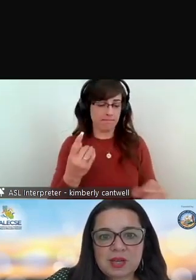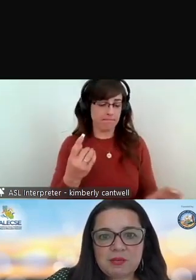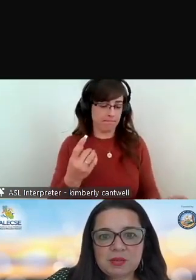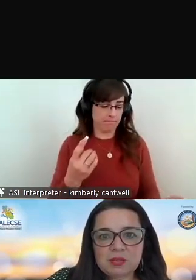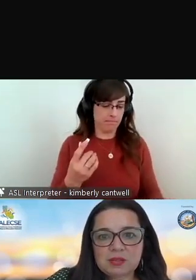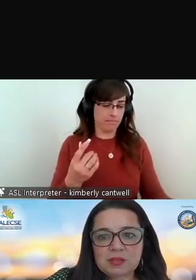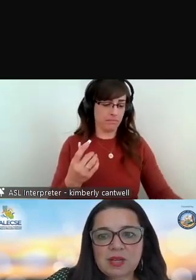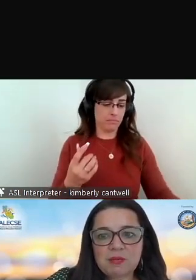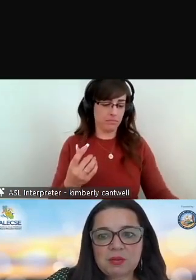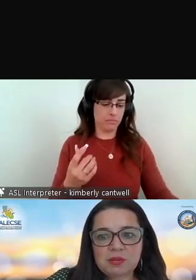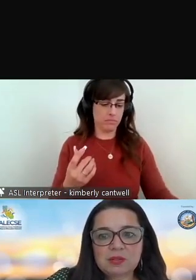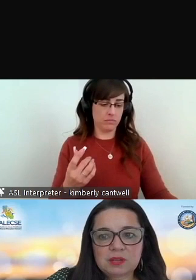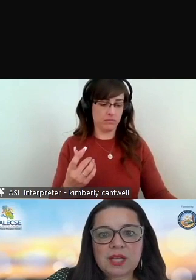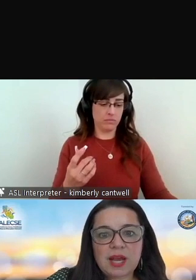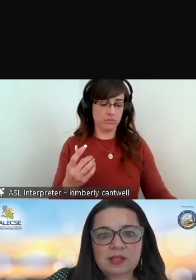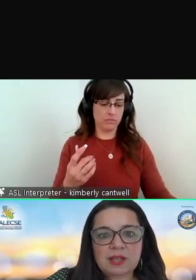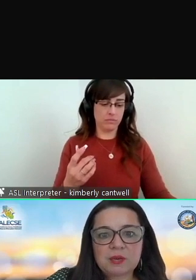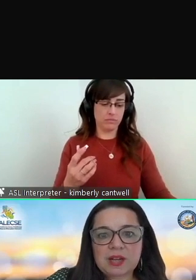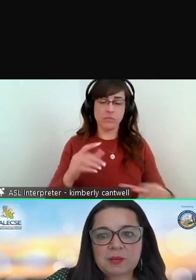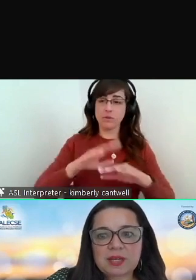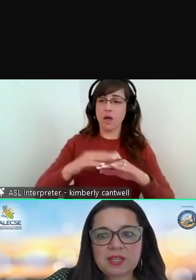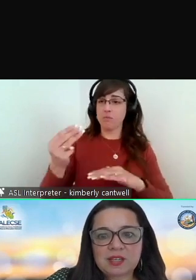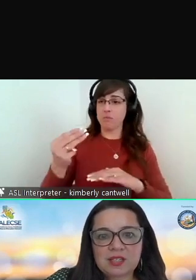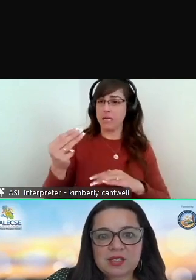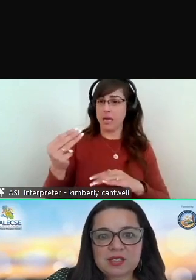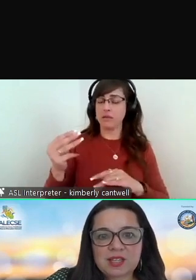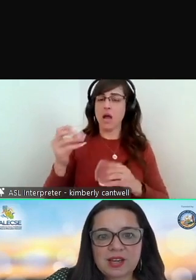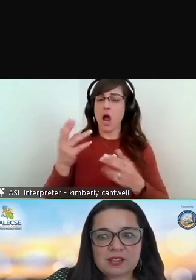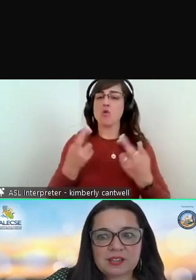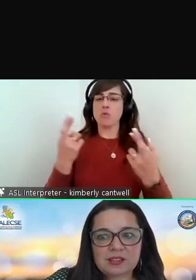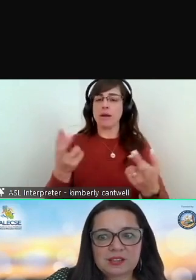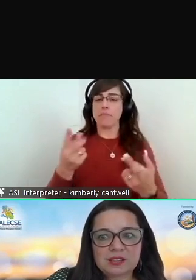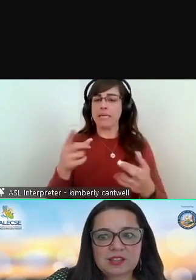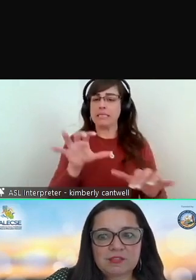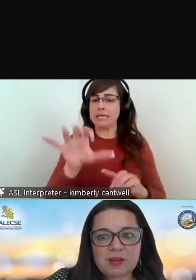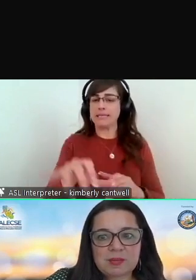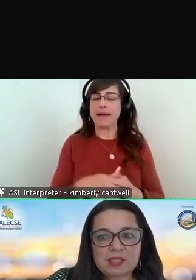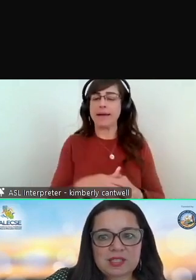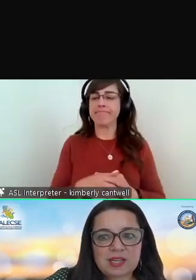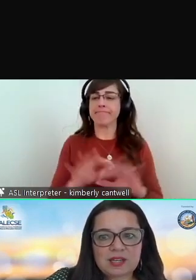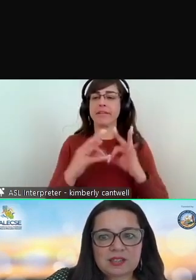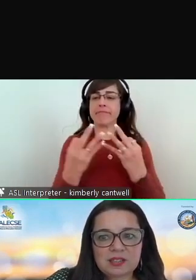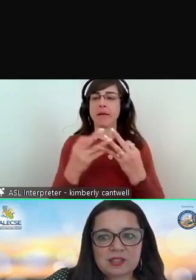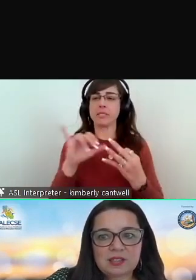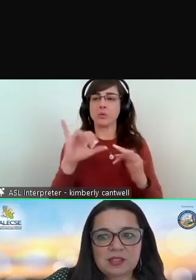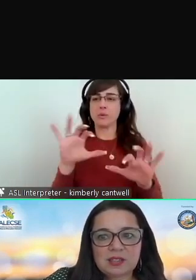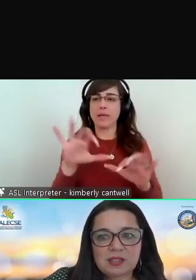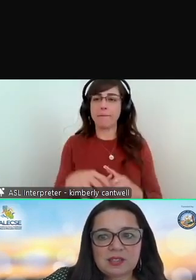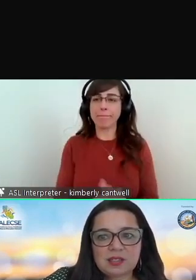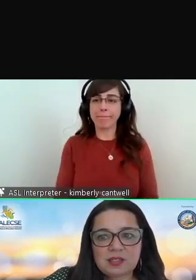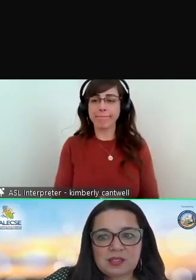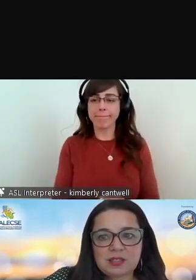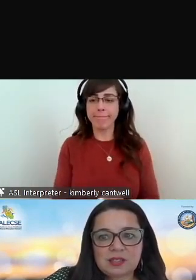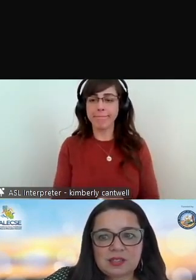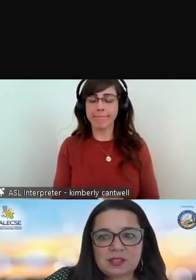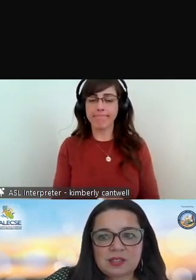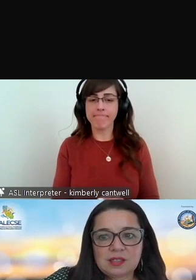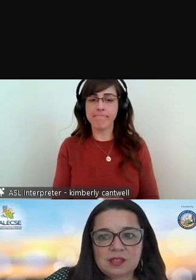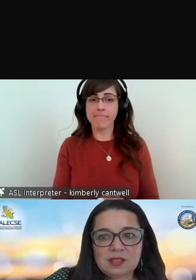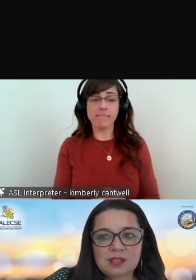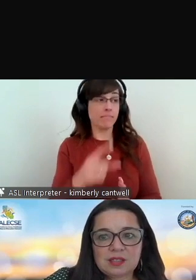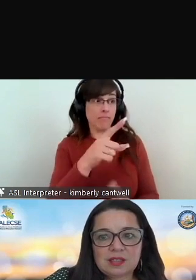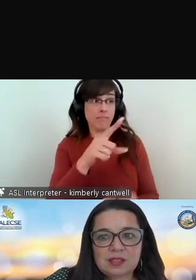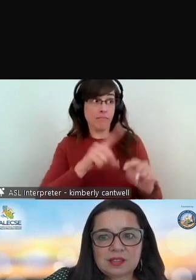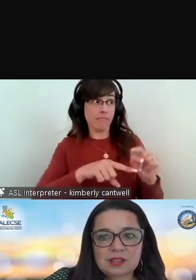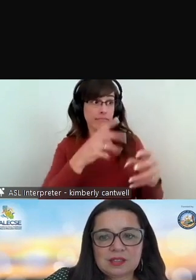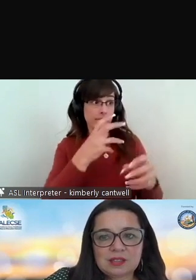Well, now, yeah, on Monday. Yeah, I would recommend he does that the family does that. So he's not